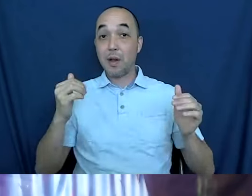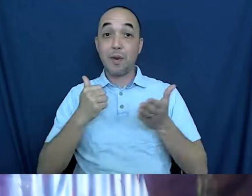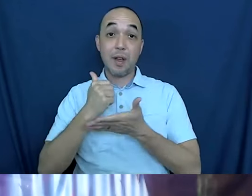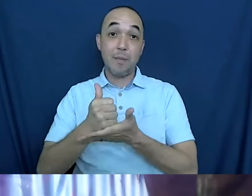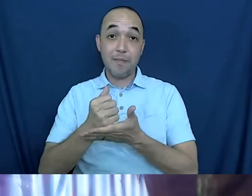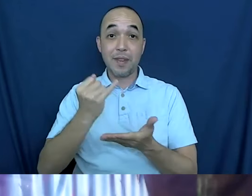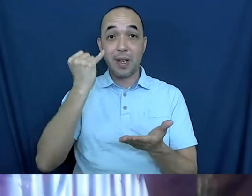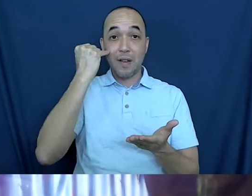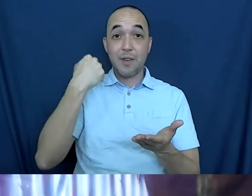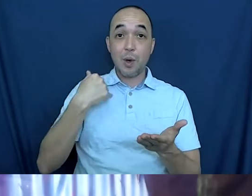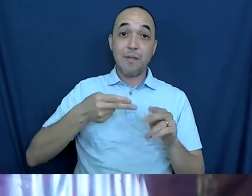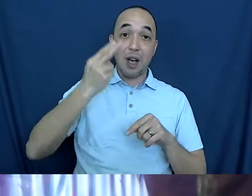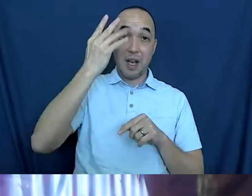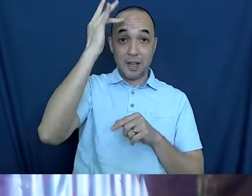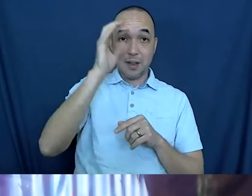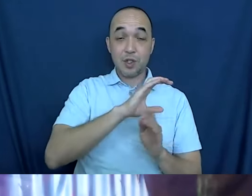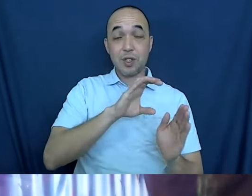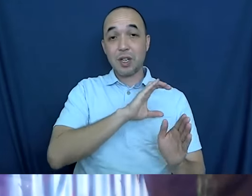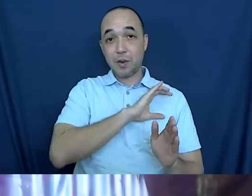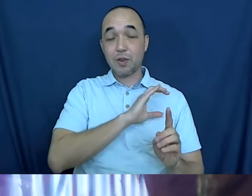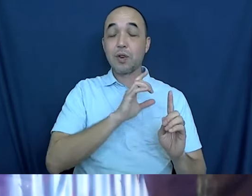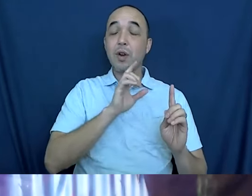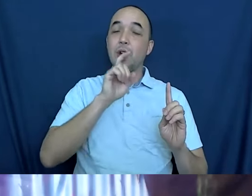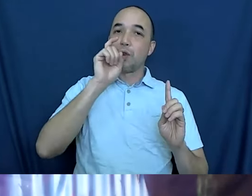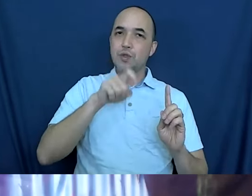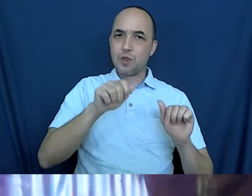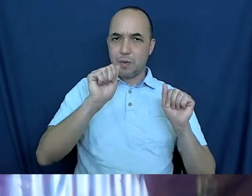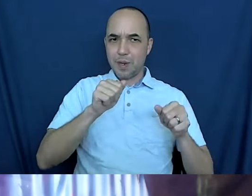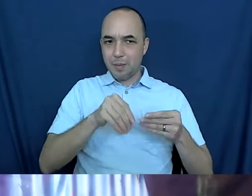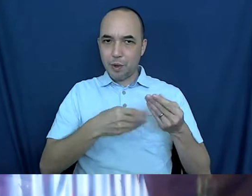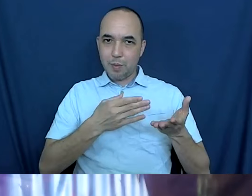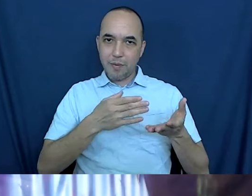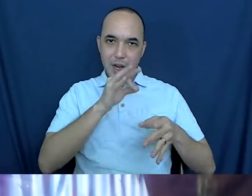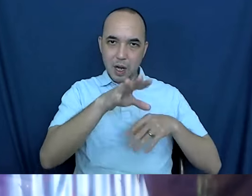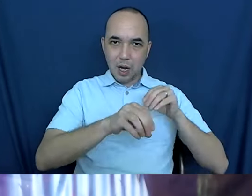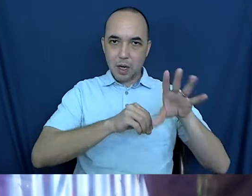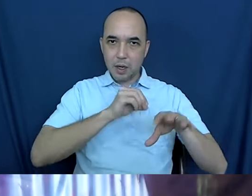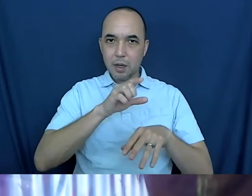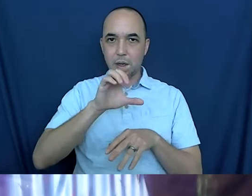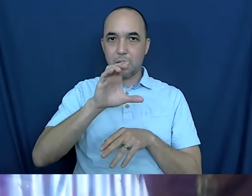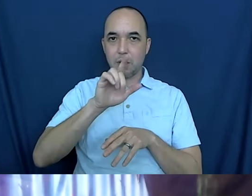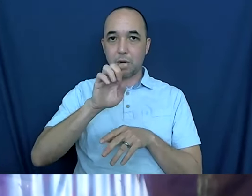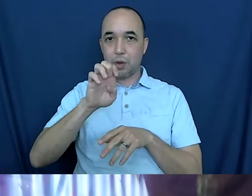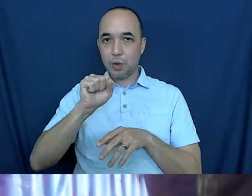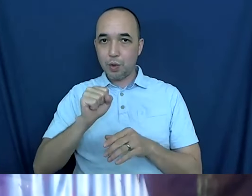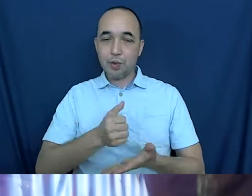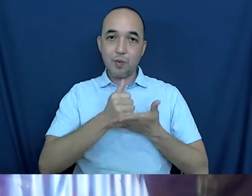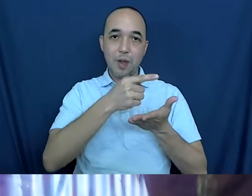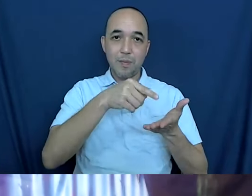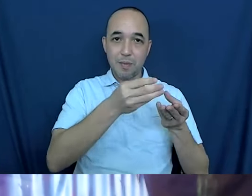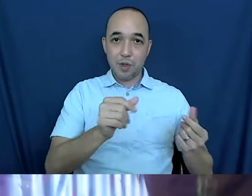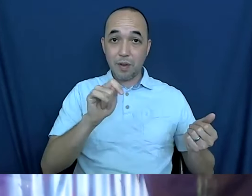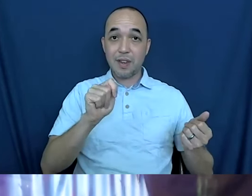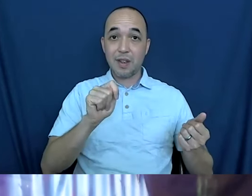have a high intelligence character, you should be able to provide clues to help them solve it. If they can solve it on their own,